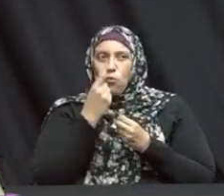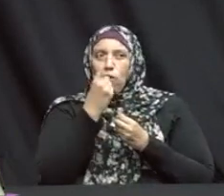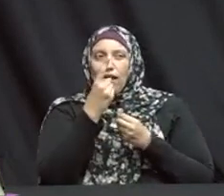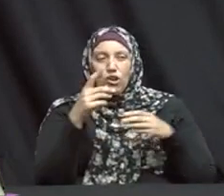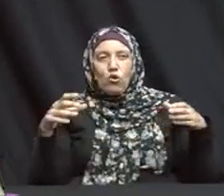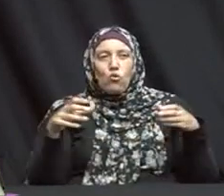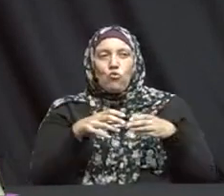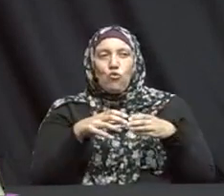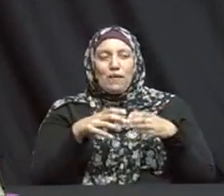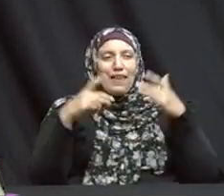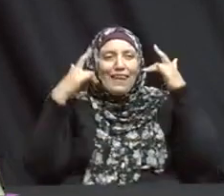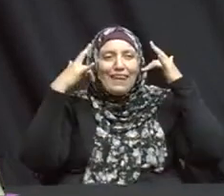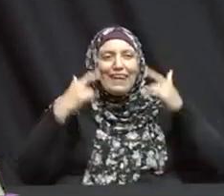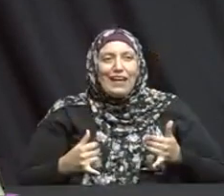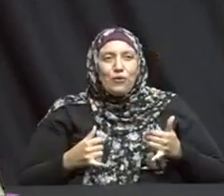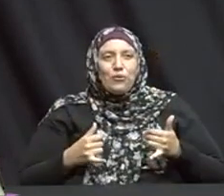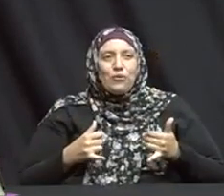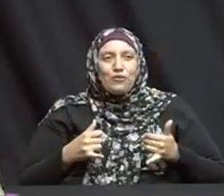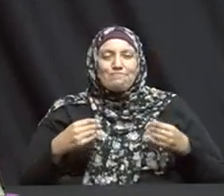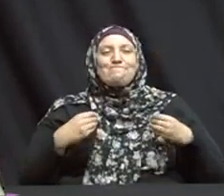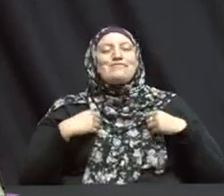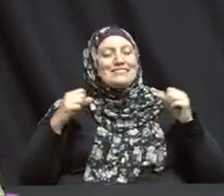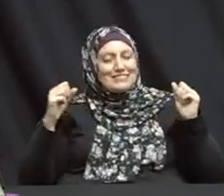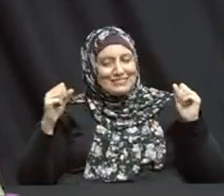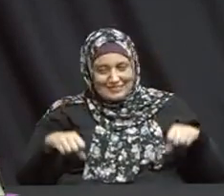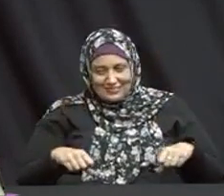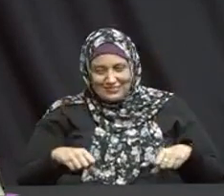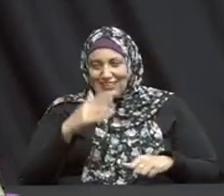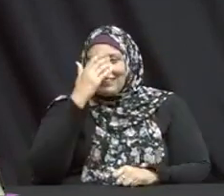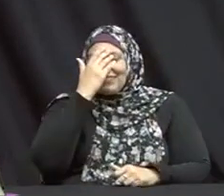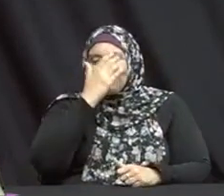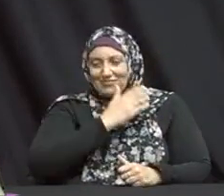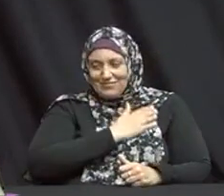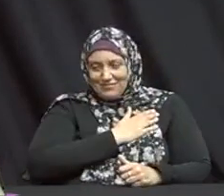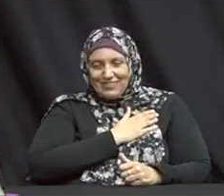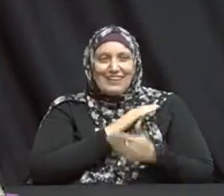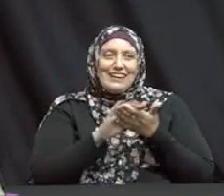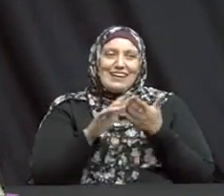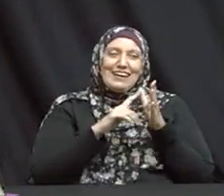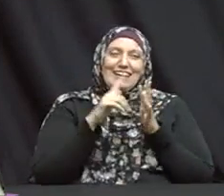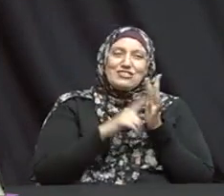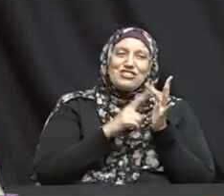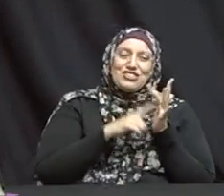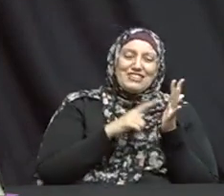correct. Jazakallah. Assalamu alaikum, Haj Danny Beydoun.